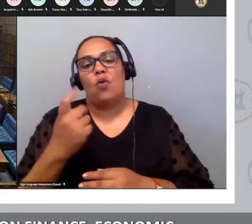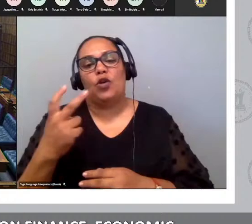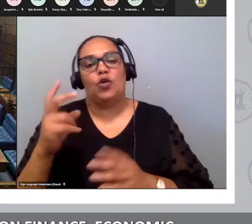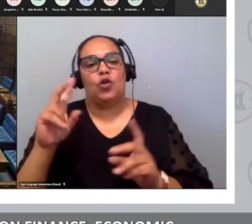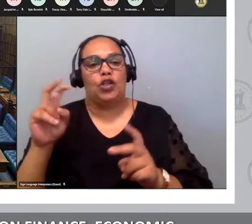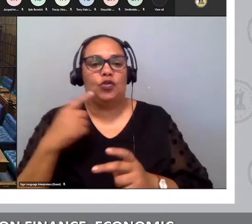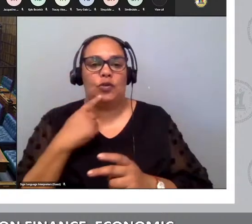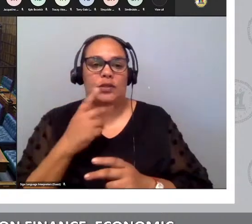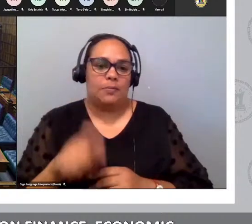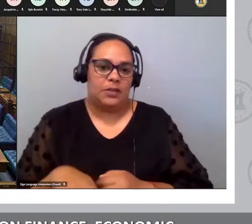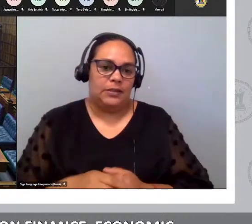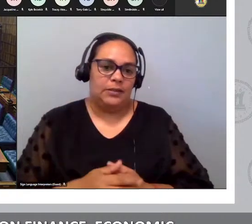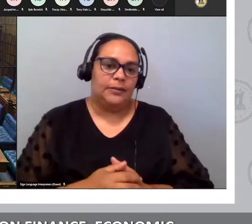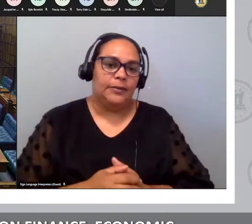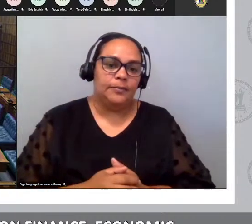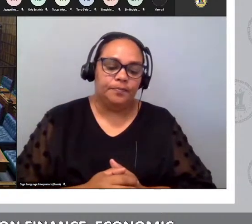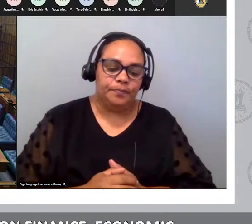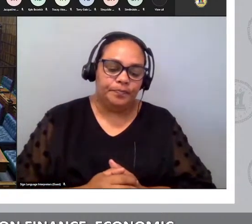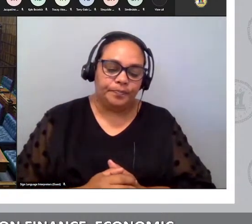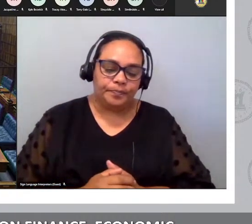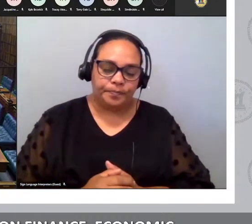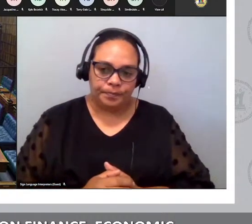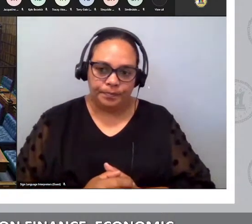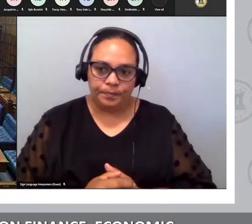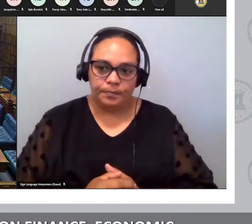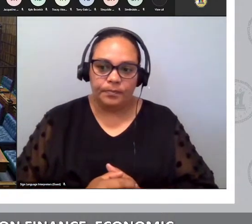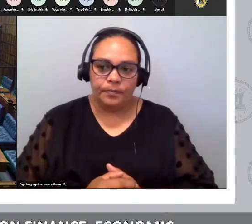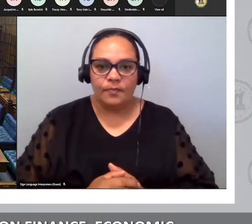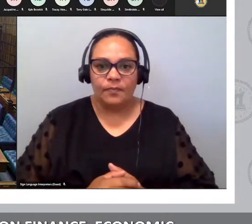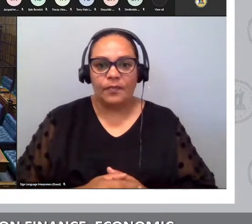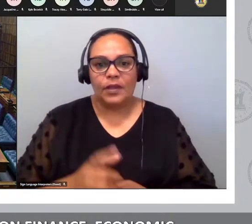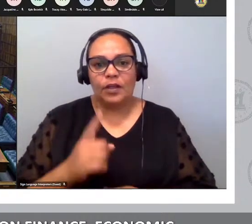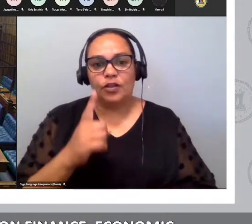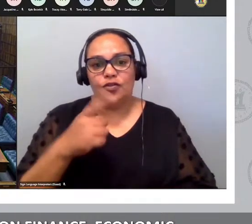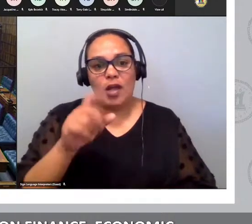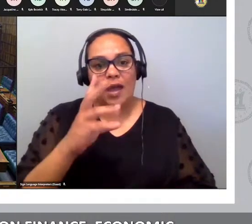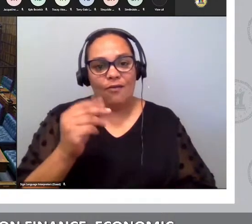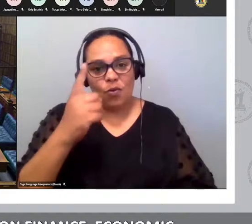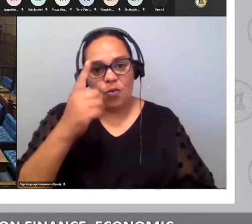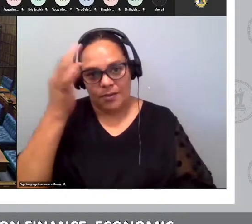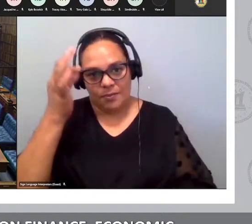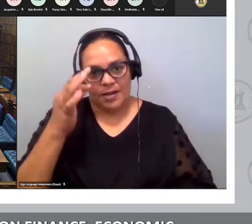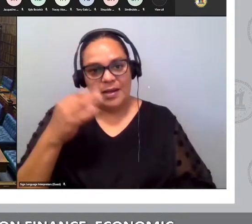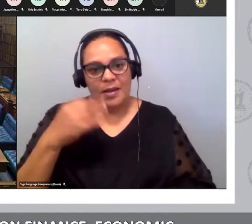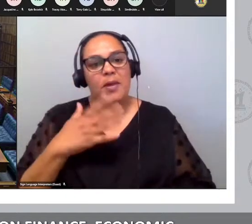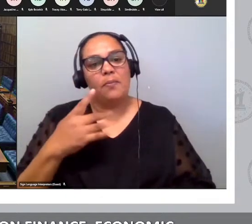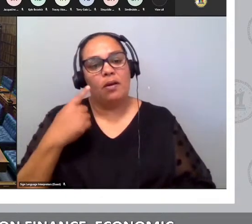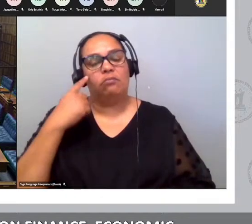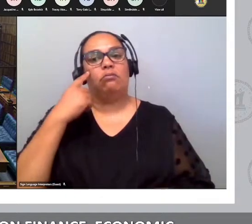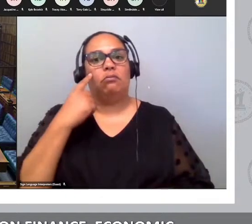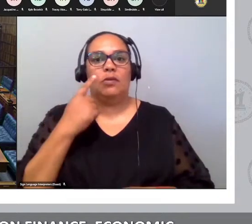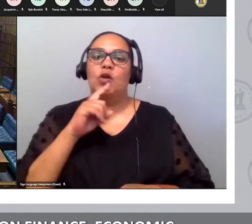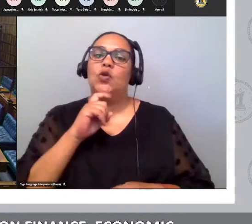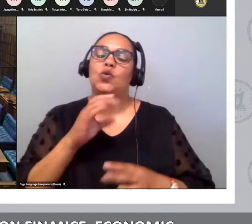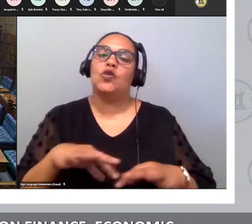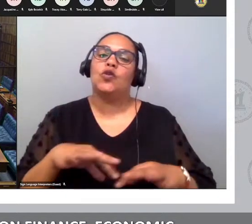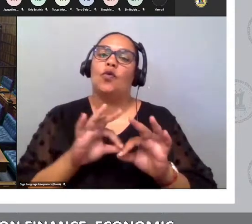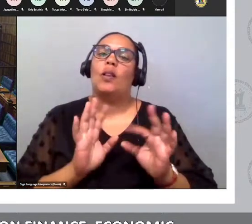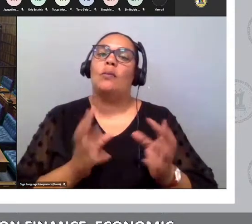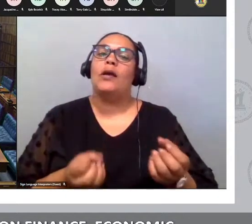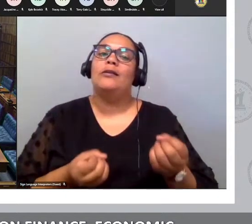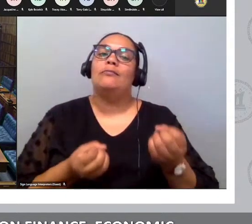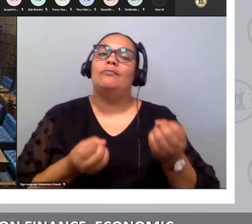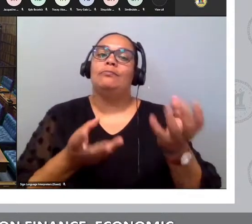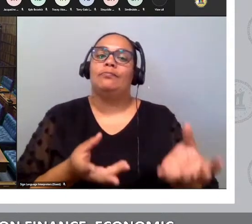issues to raise as well thank you sh is there another minute I just thought it would be useful to give